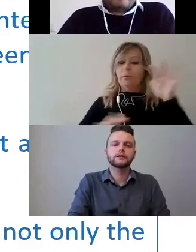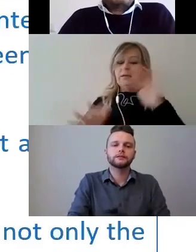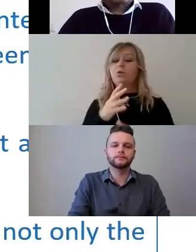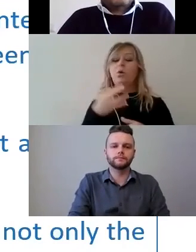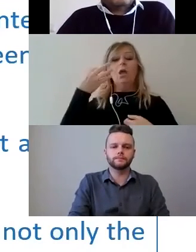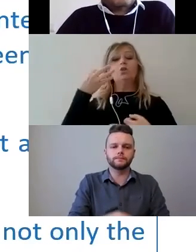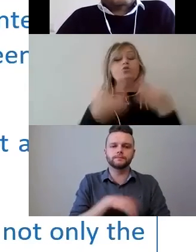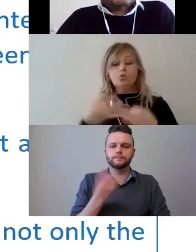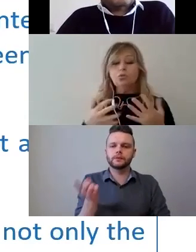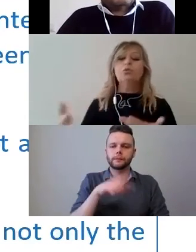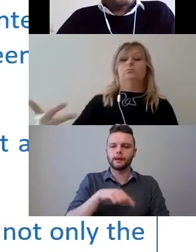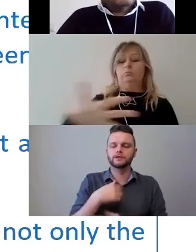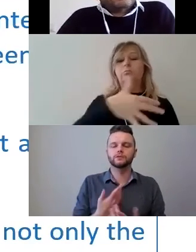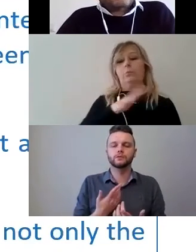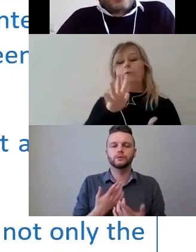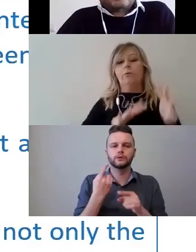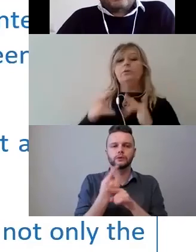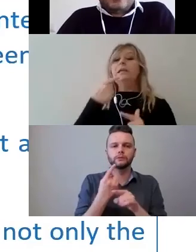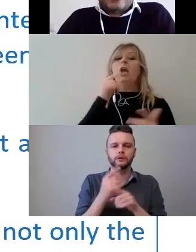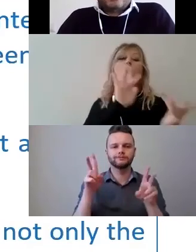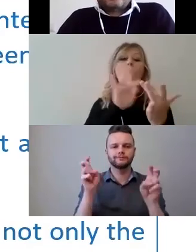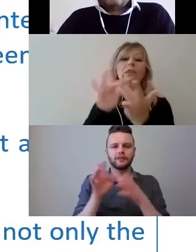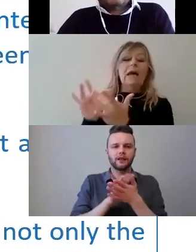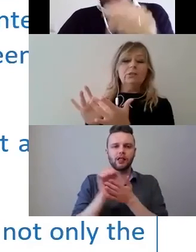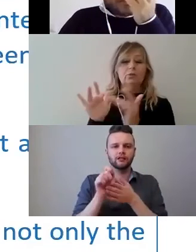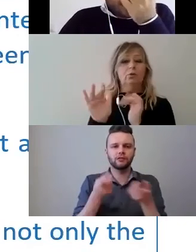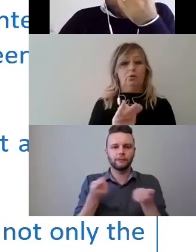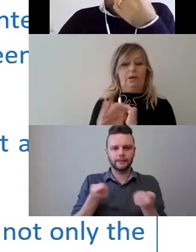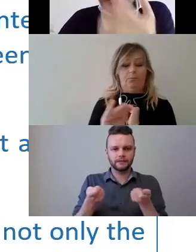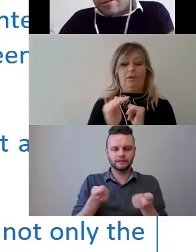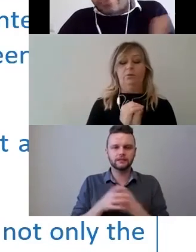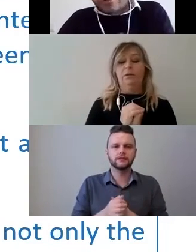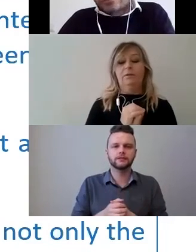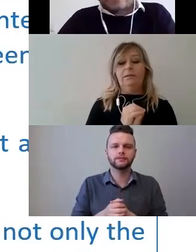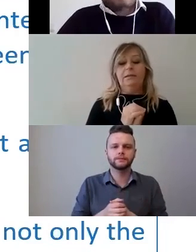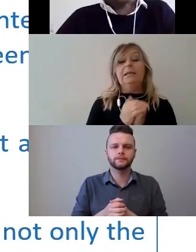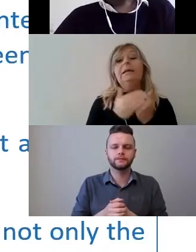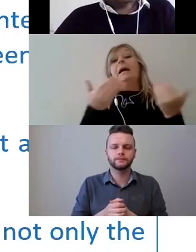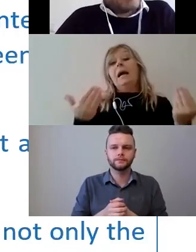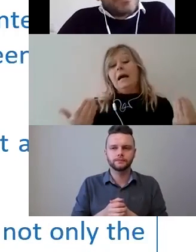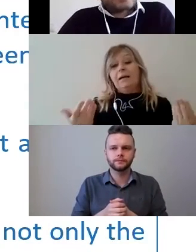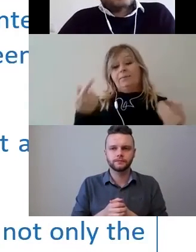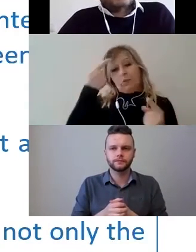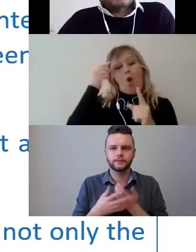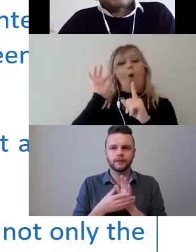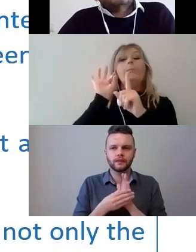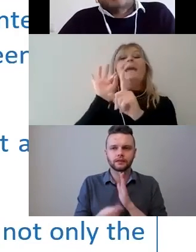we go back to the point of the cultural mediation role. The legge Zampa, the Zampa law,